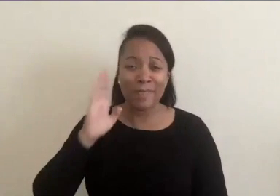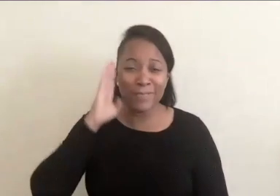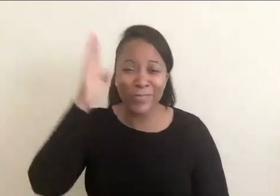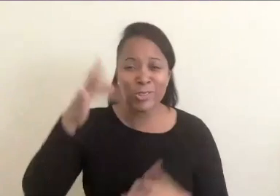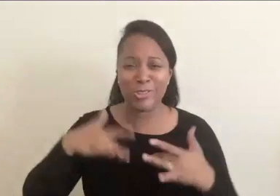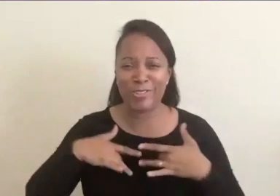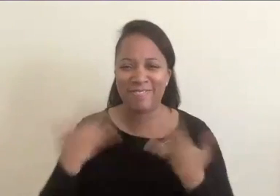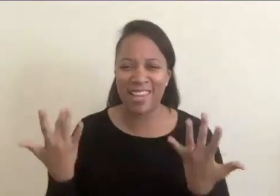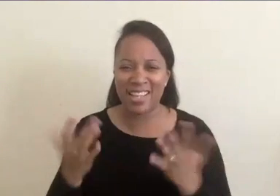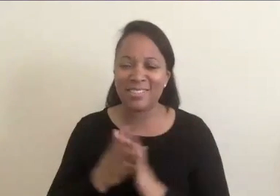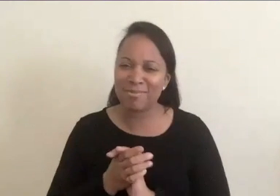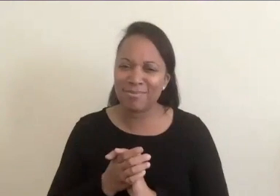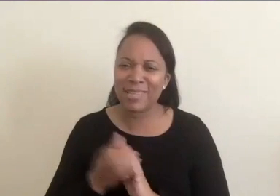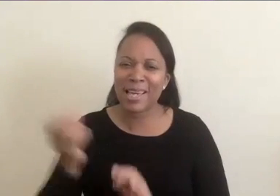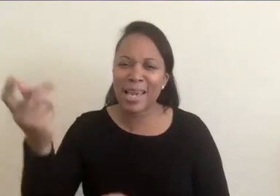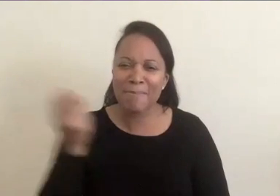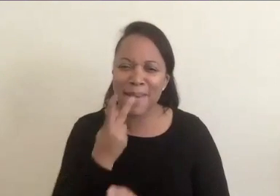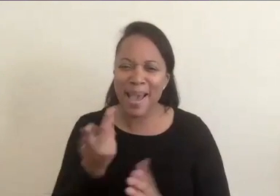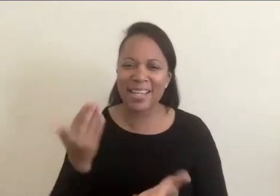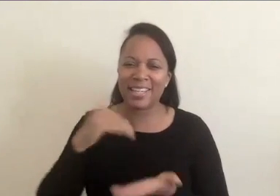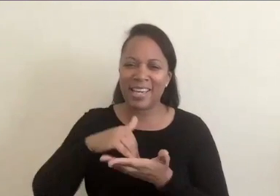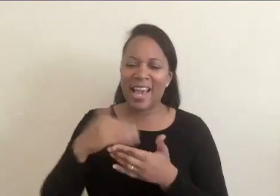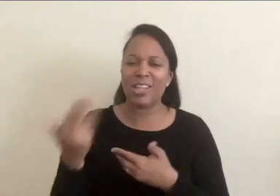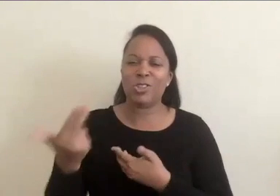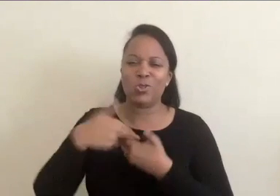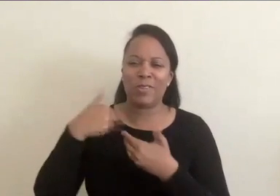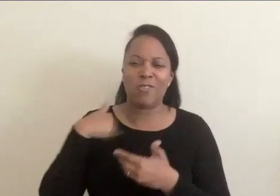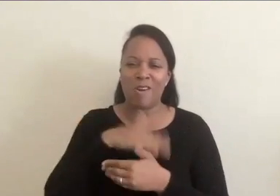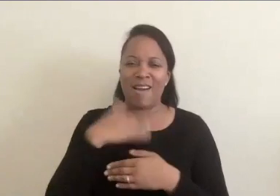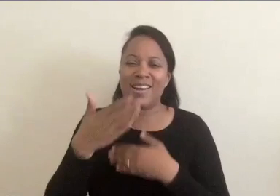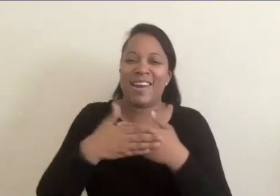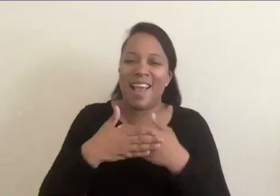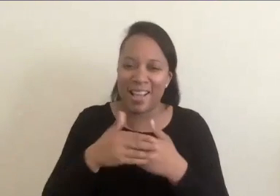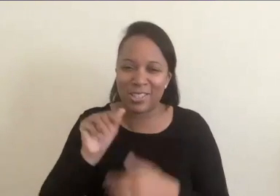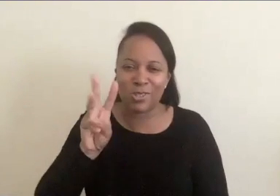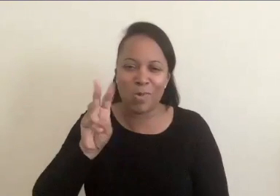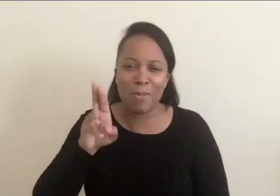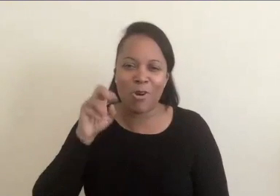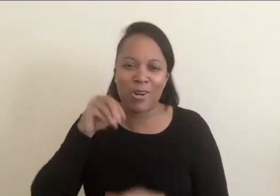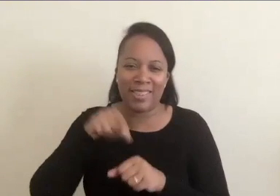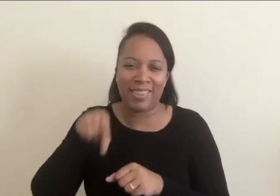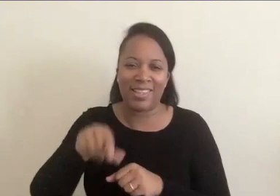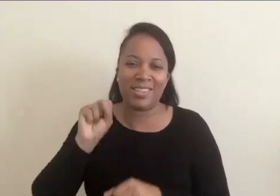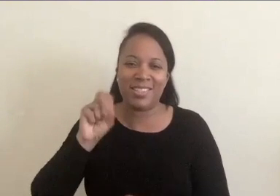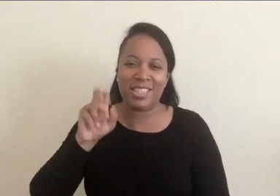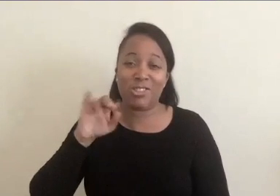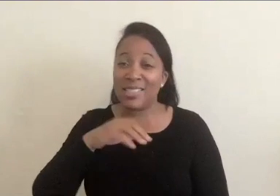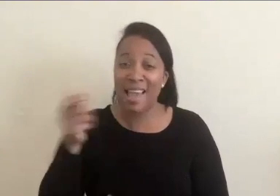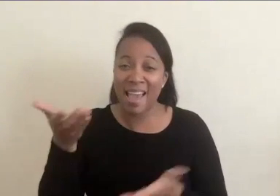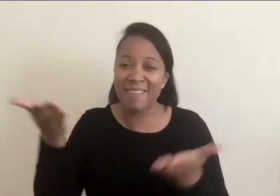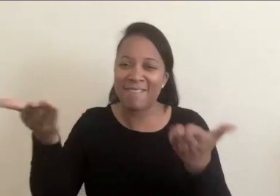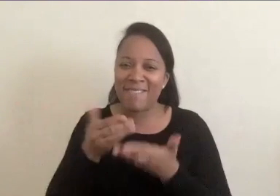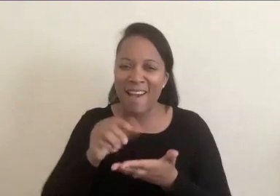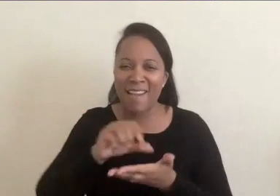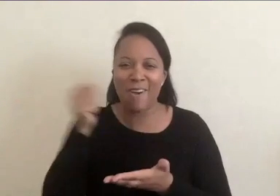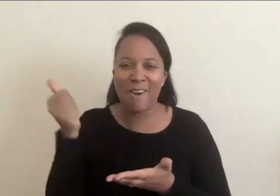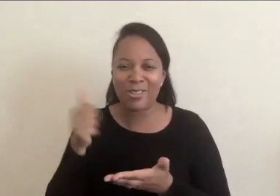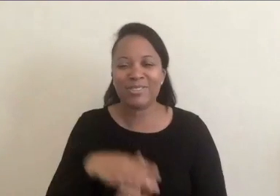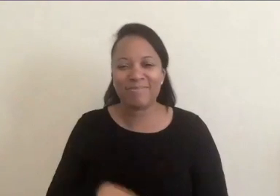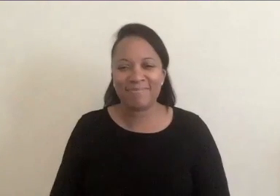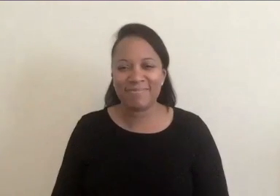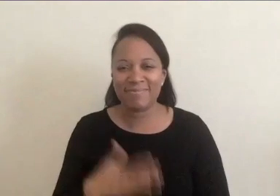event. Come back again and join us for our next ADA compliance webinar in this series, and bring your friends.